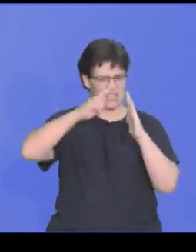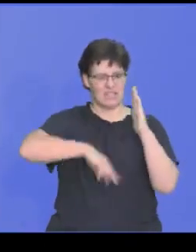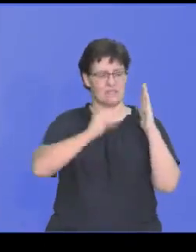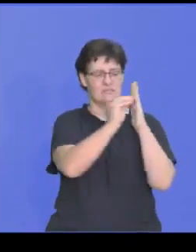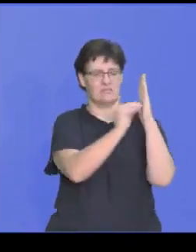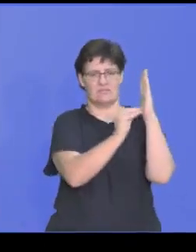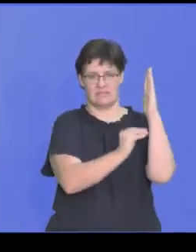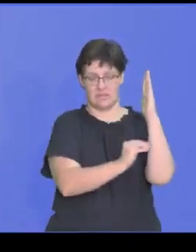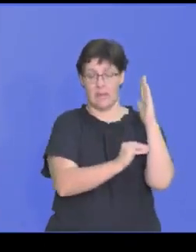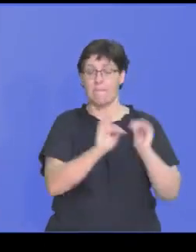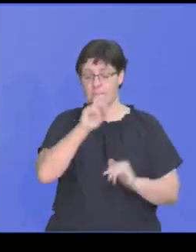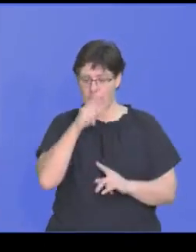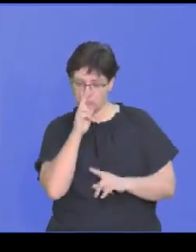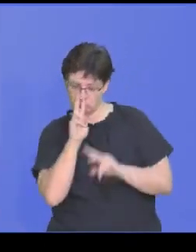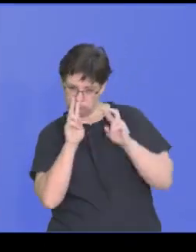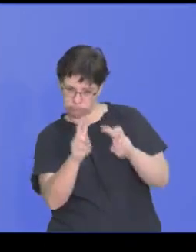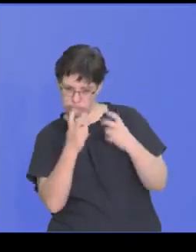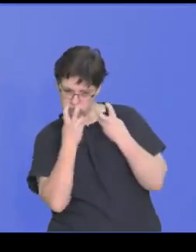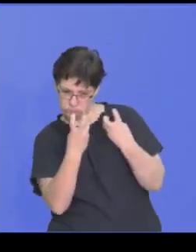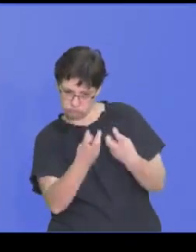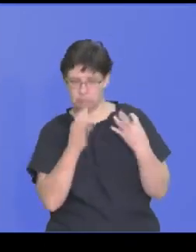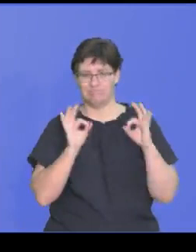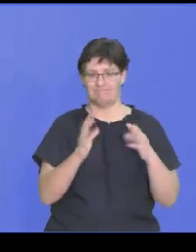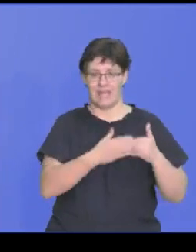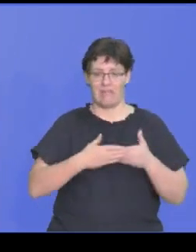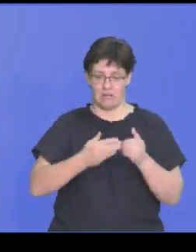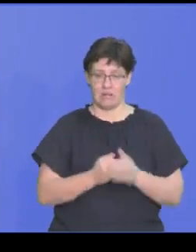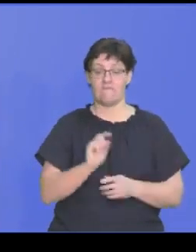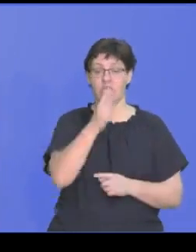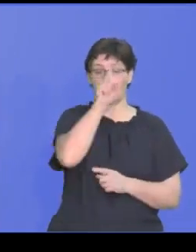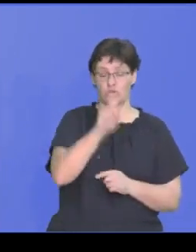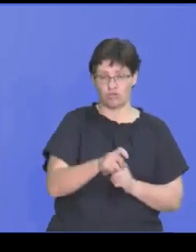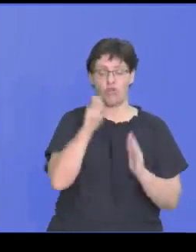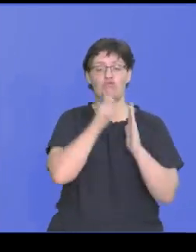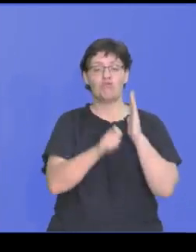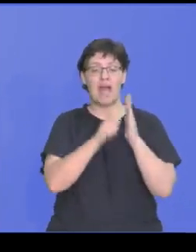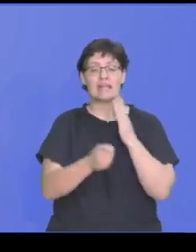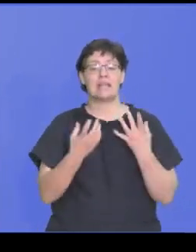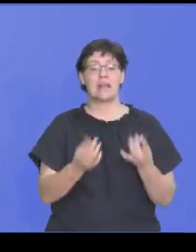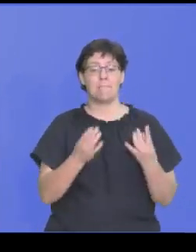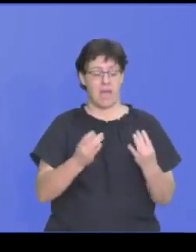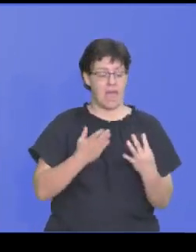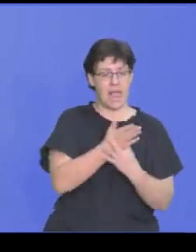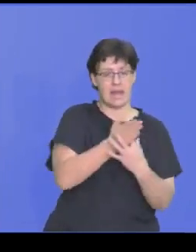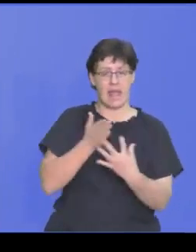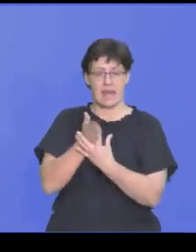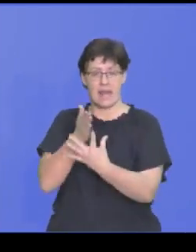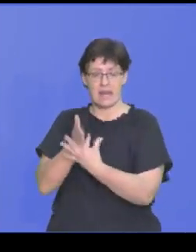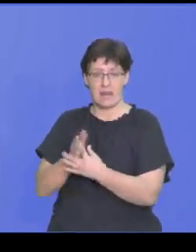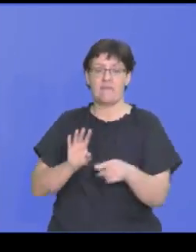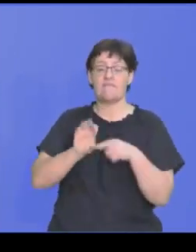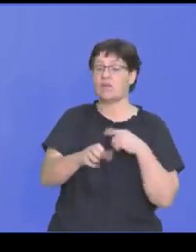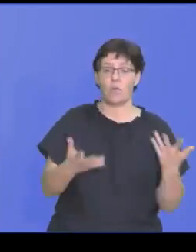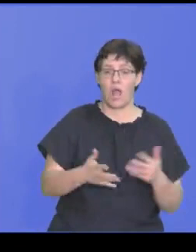the map carefully. Right, let's see what our first question is. It says, write down the number of entrances that can be found